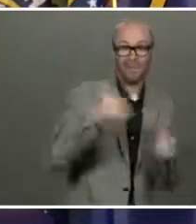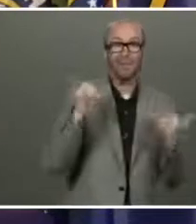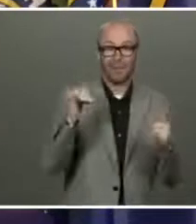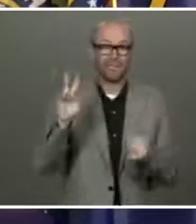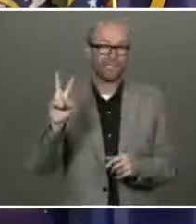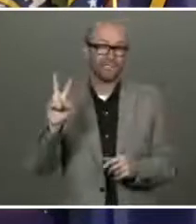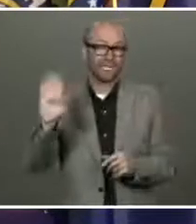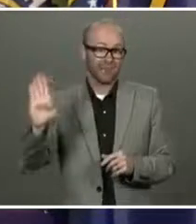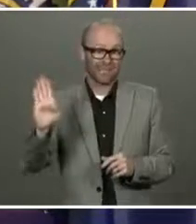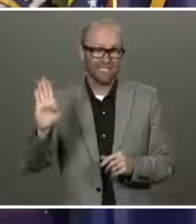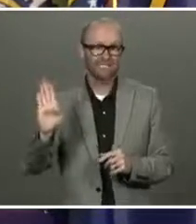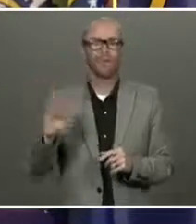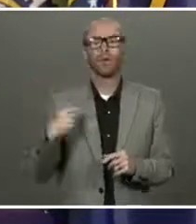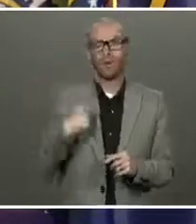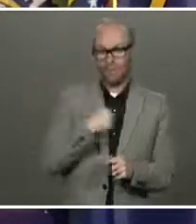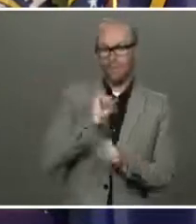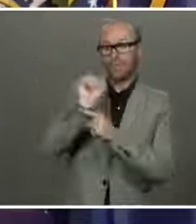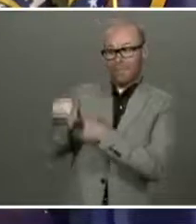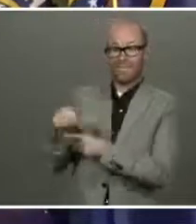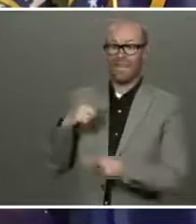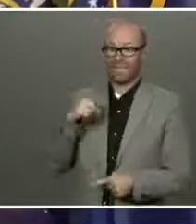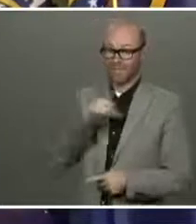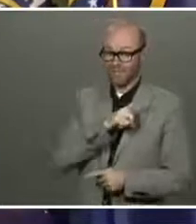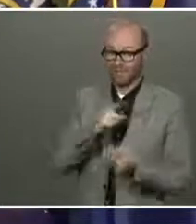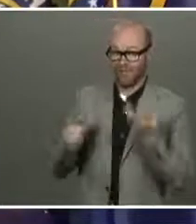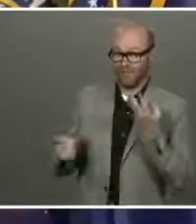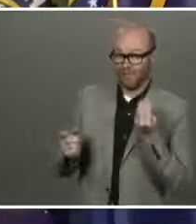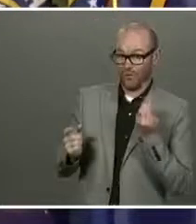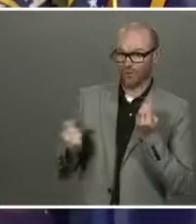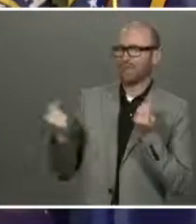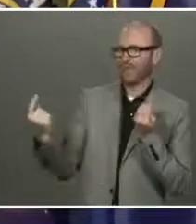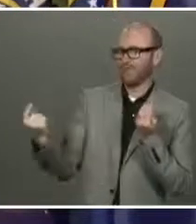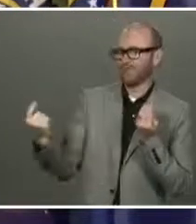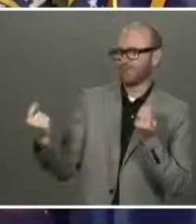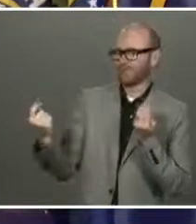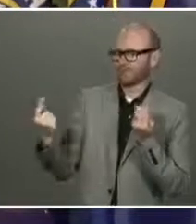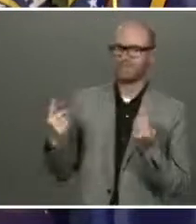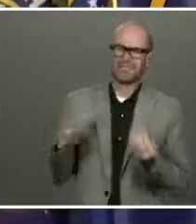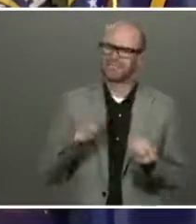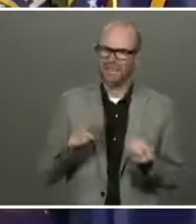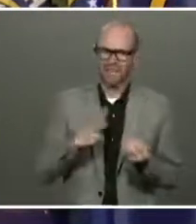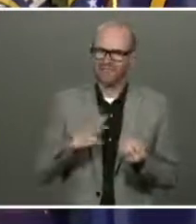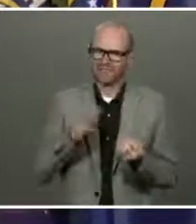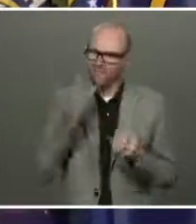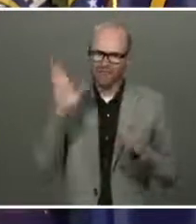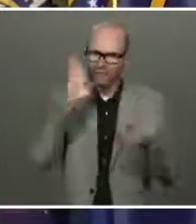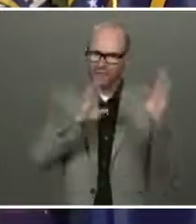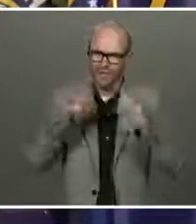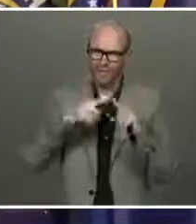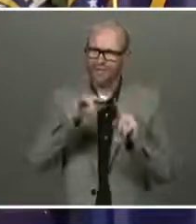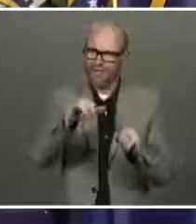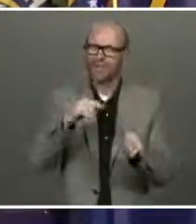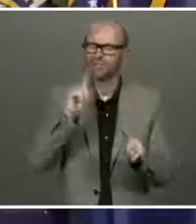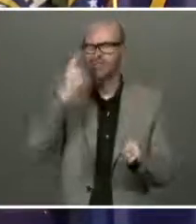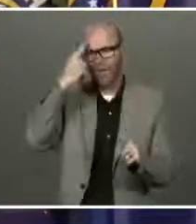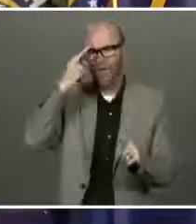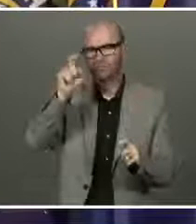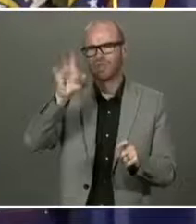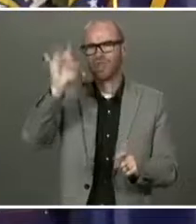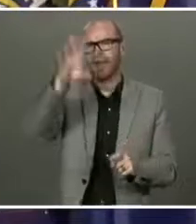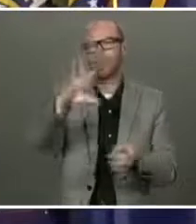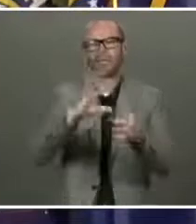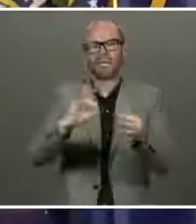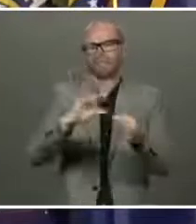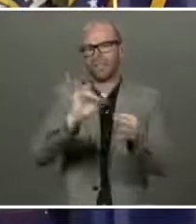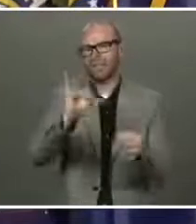again, and we beat the legislature 14-11. It's fine. I just thought I should get that out there. I wish I would have